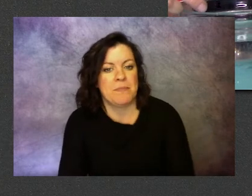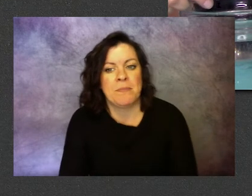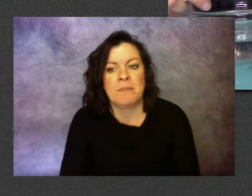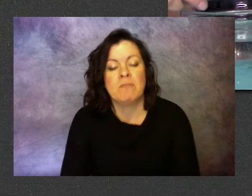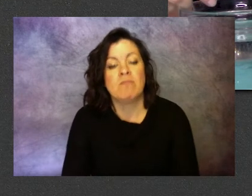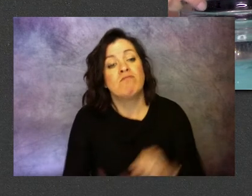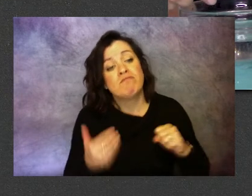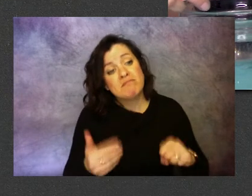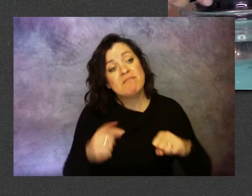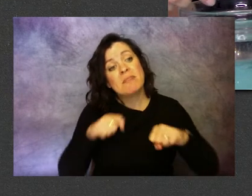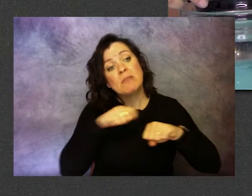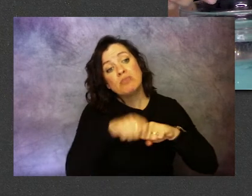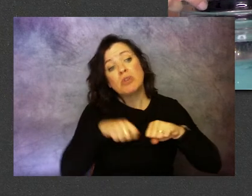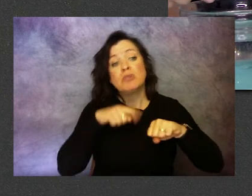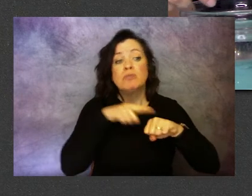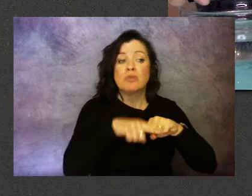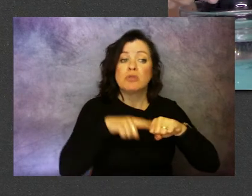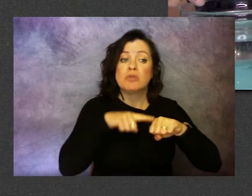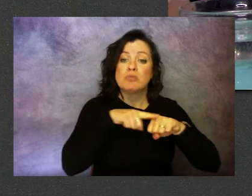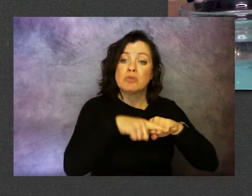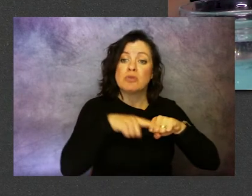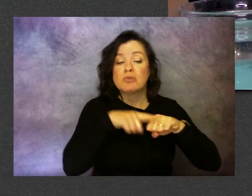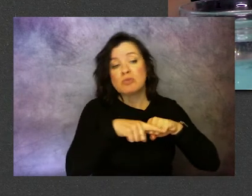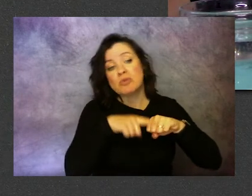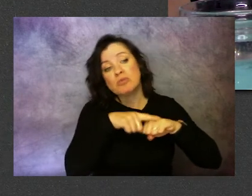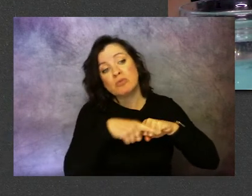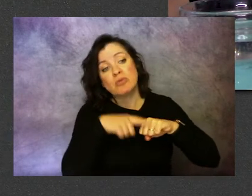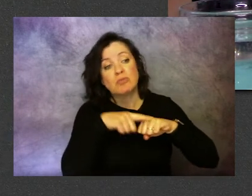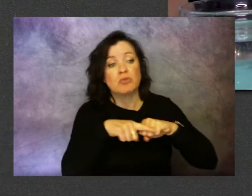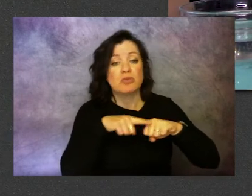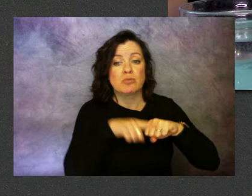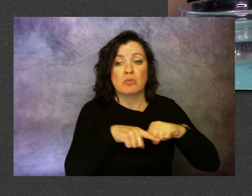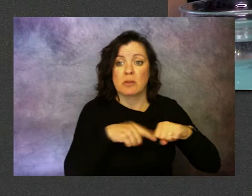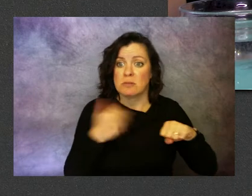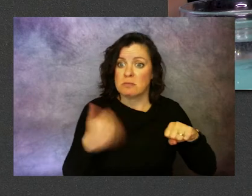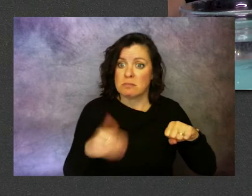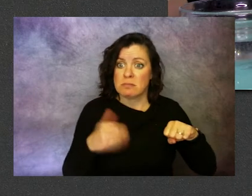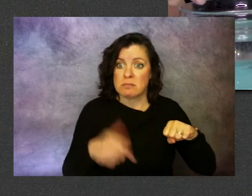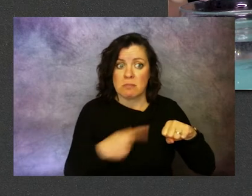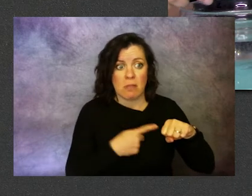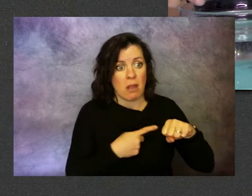Brush, brush, brush your teeth. Oh, look at that.